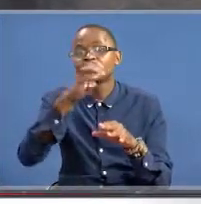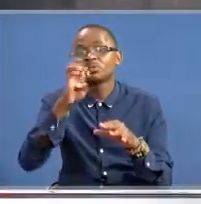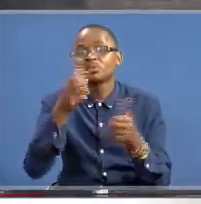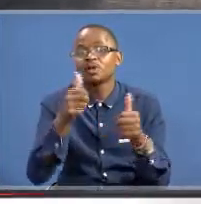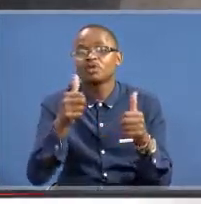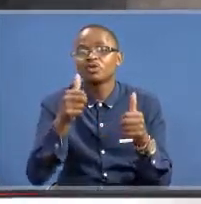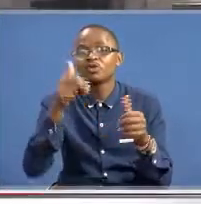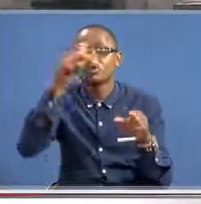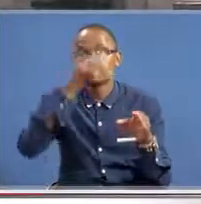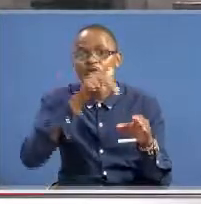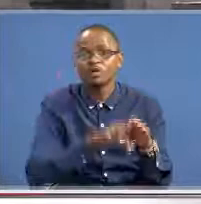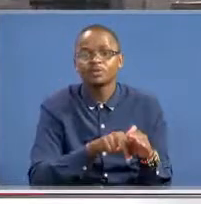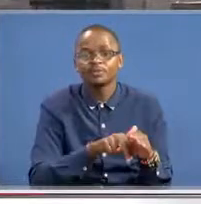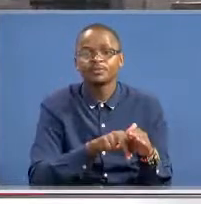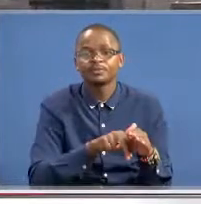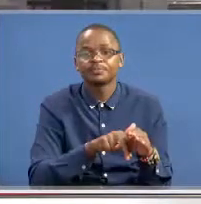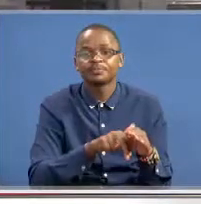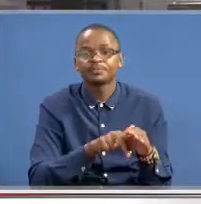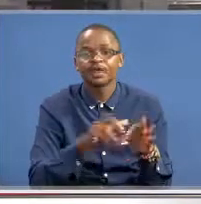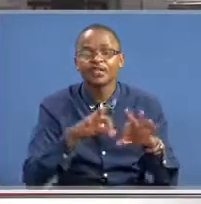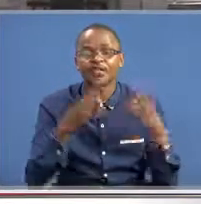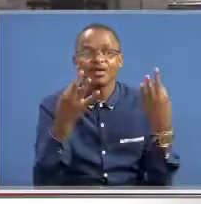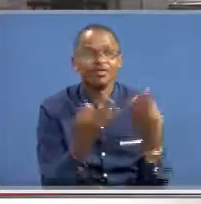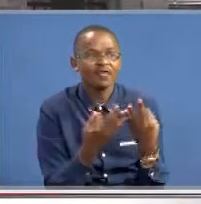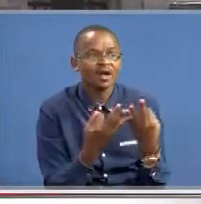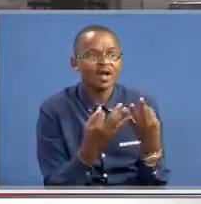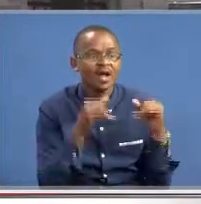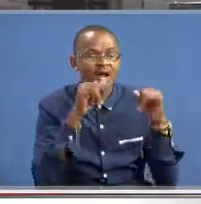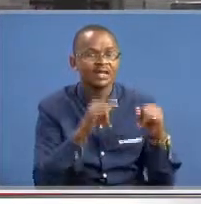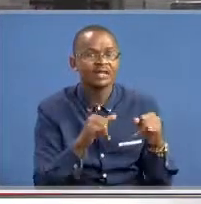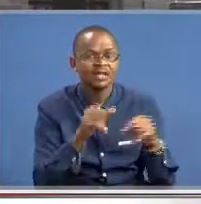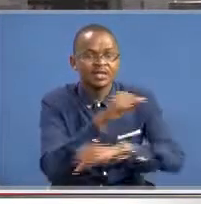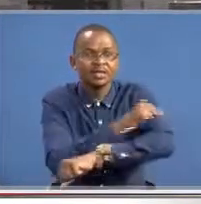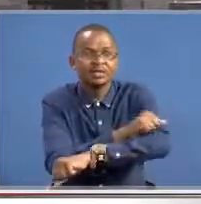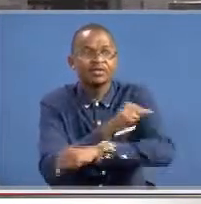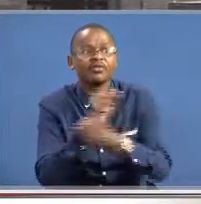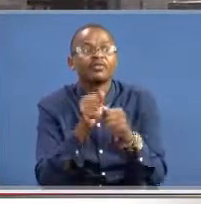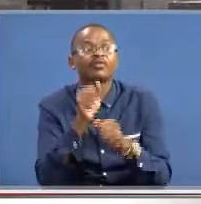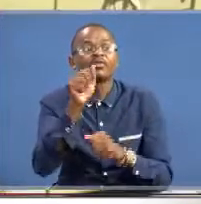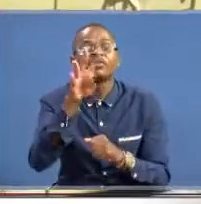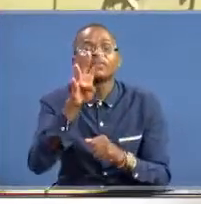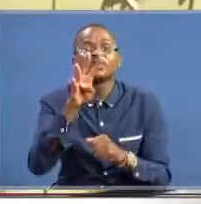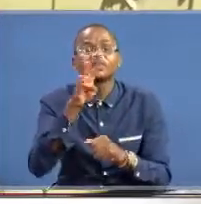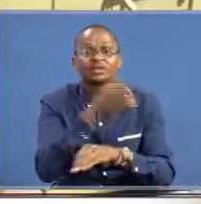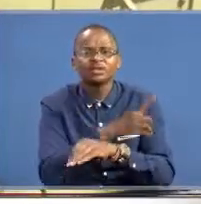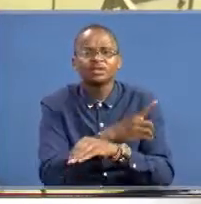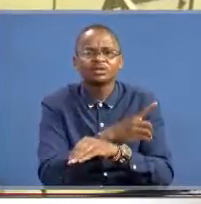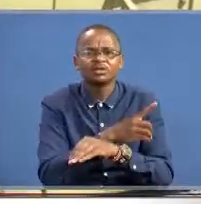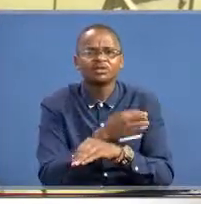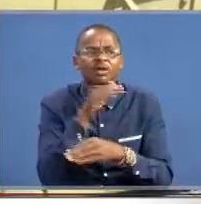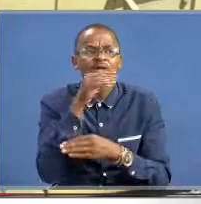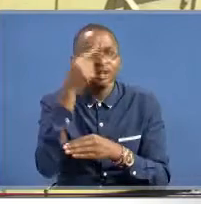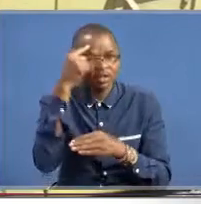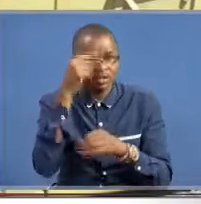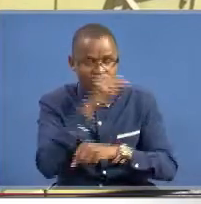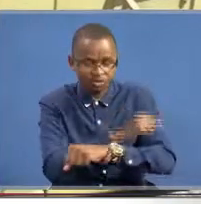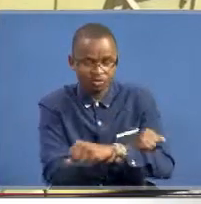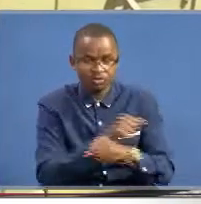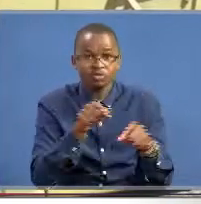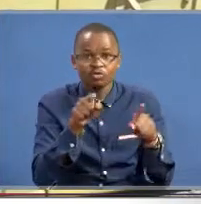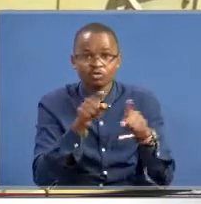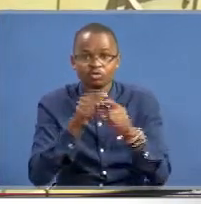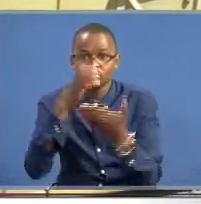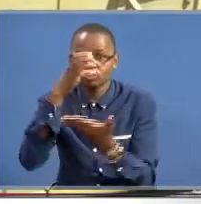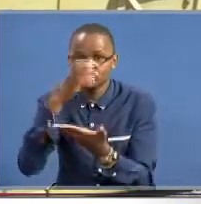join. The family have stayed around the school premises for 10 days trying to convince the school their son to join the